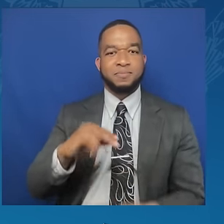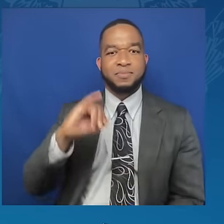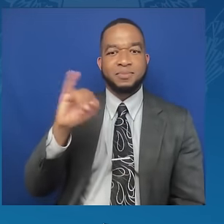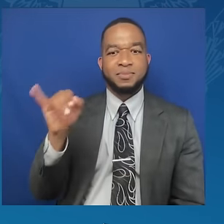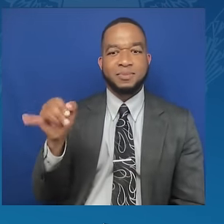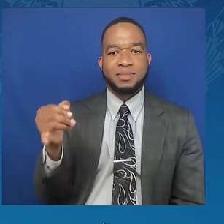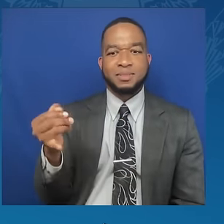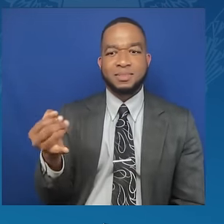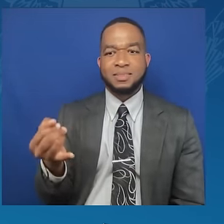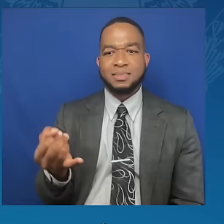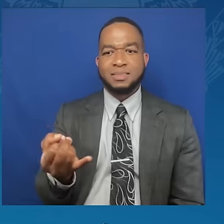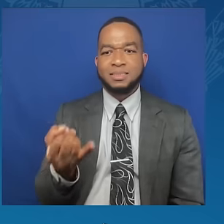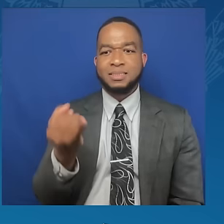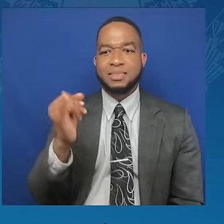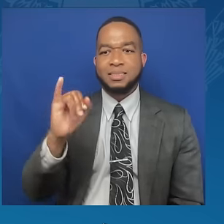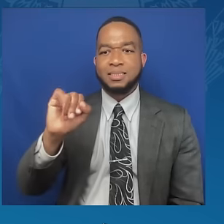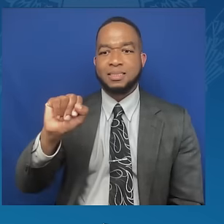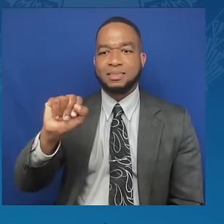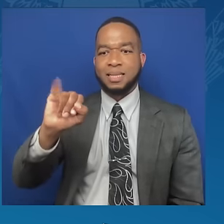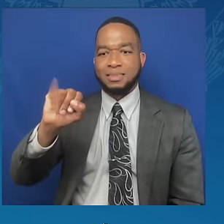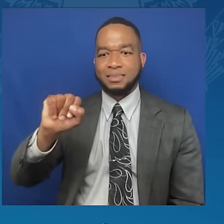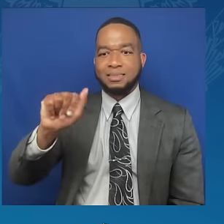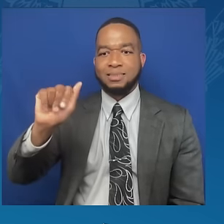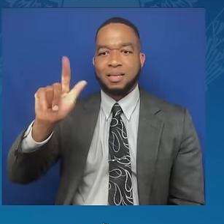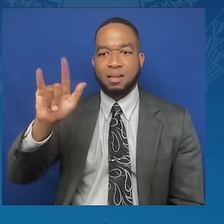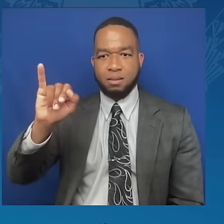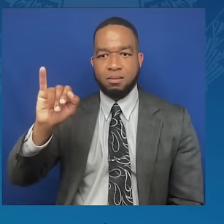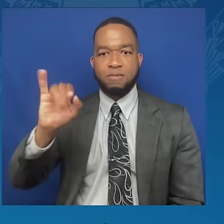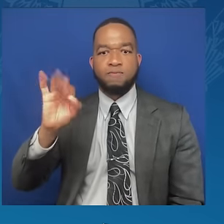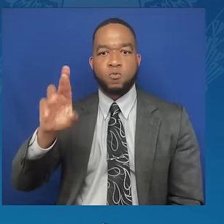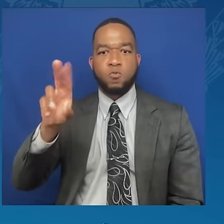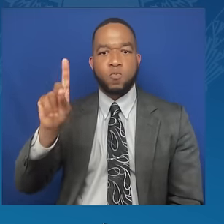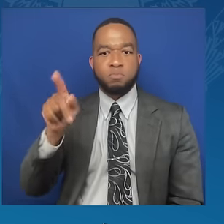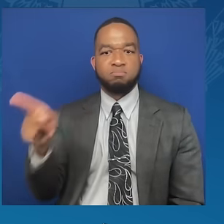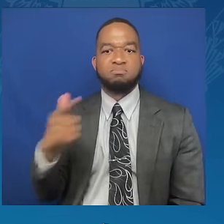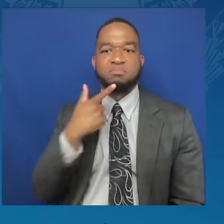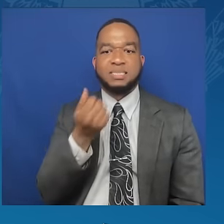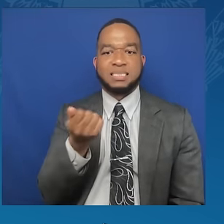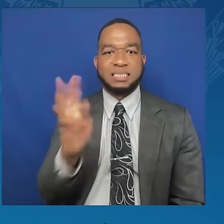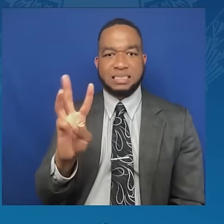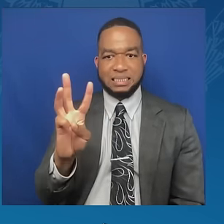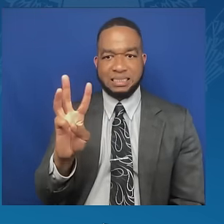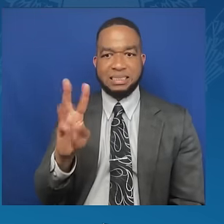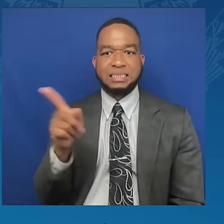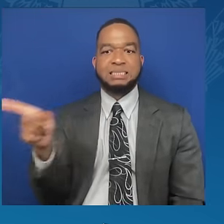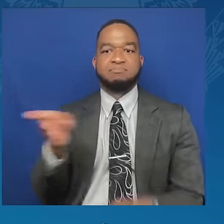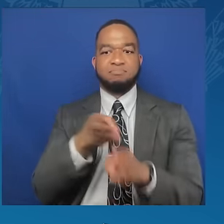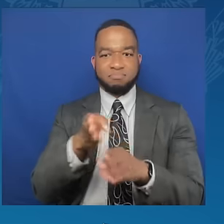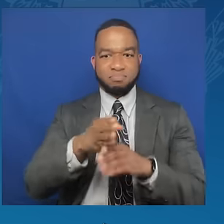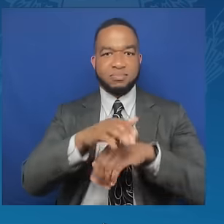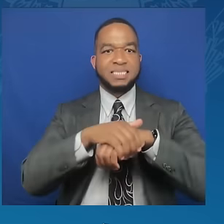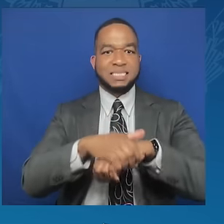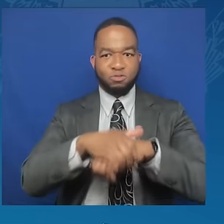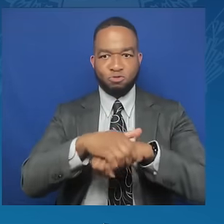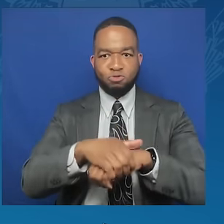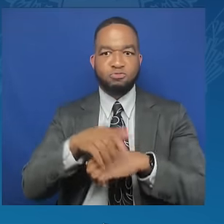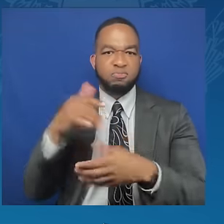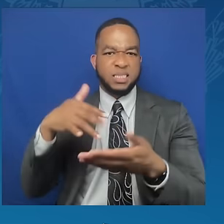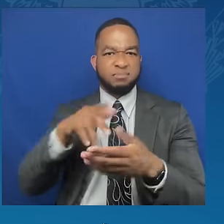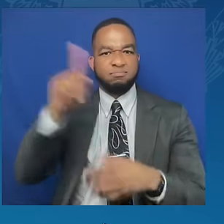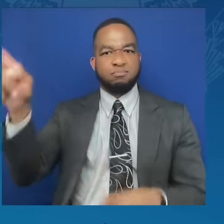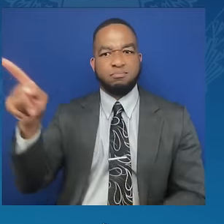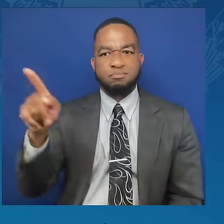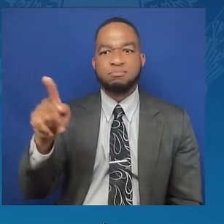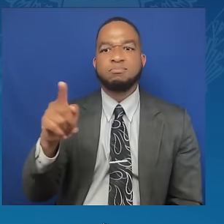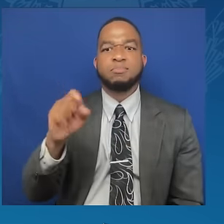College. And today, I would like to introduce someone incredibly special. This